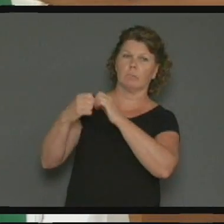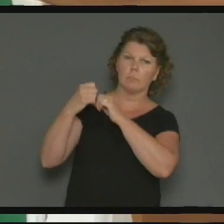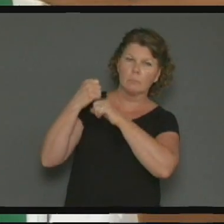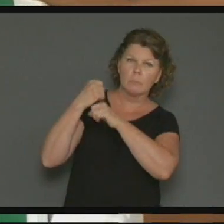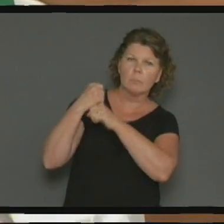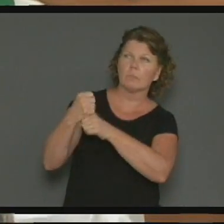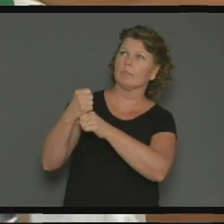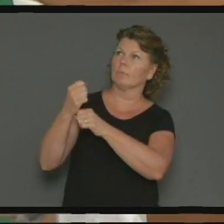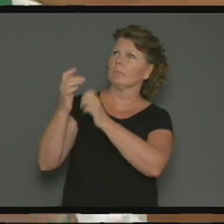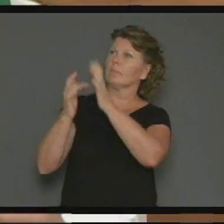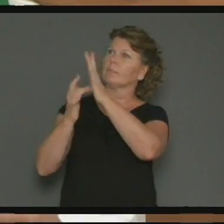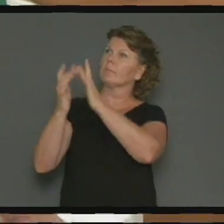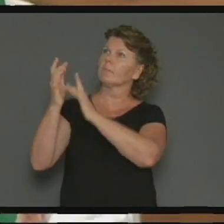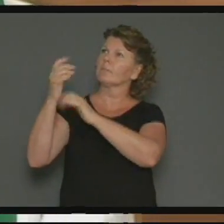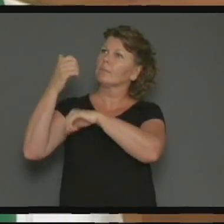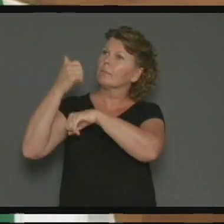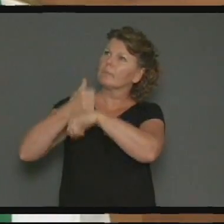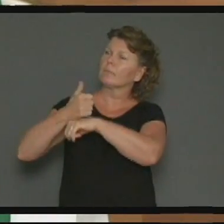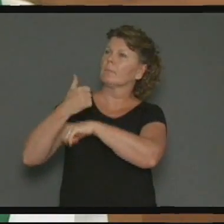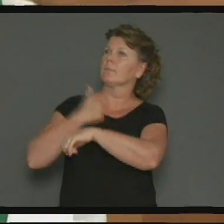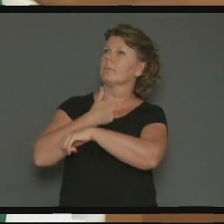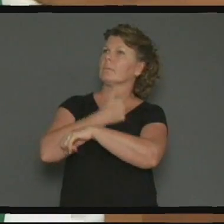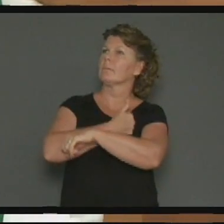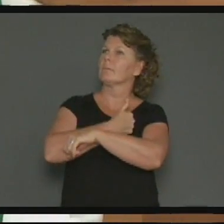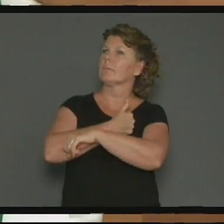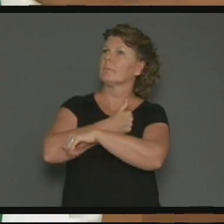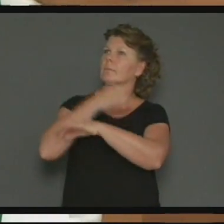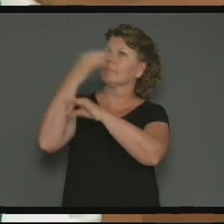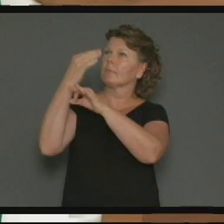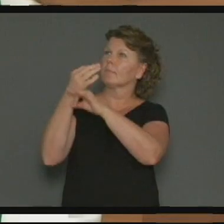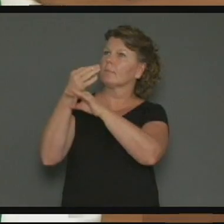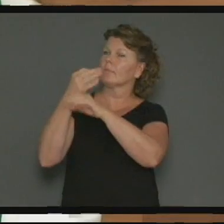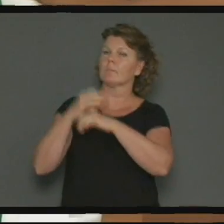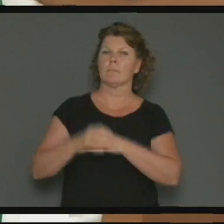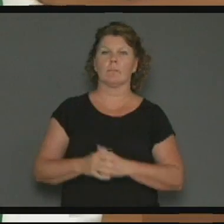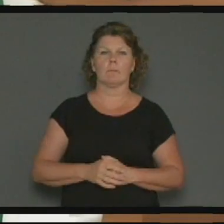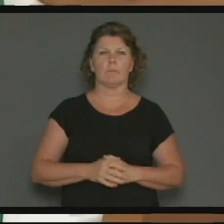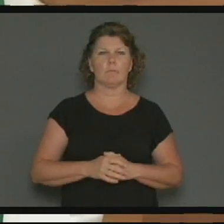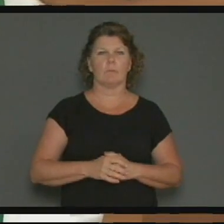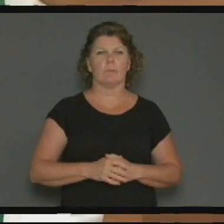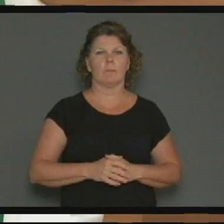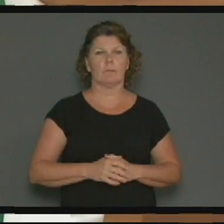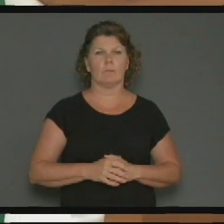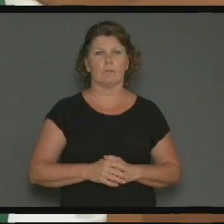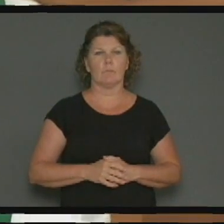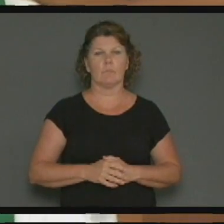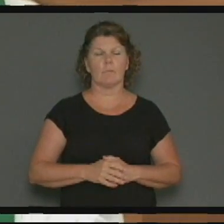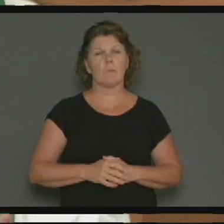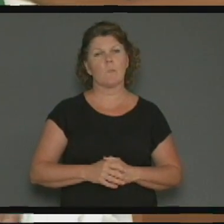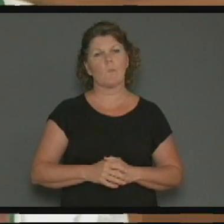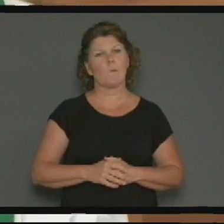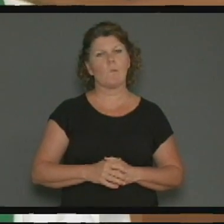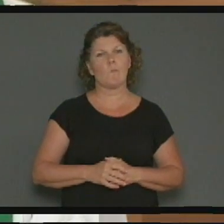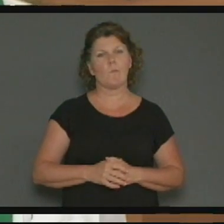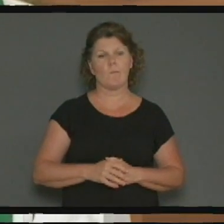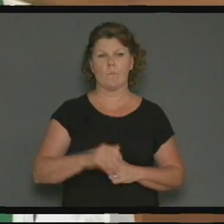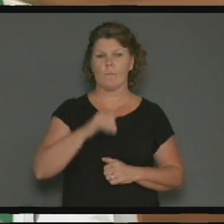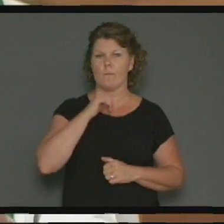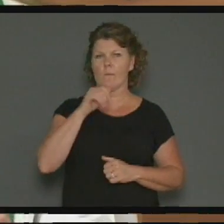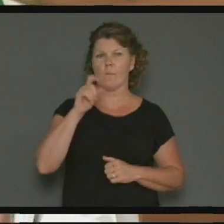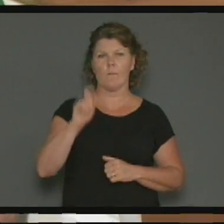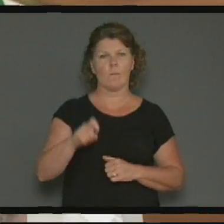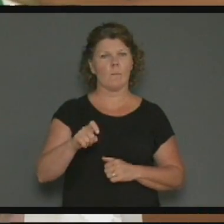Jesus and establishing ourselves in the faith. But we are not to walk